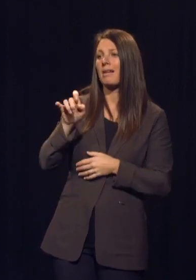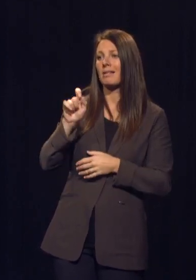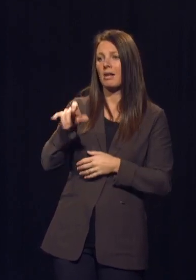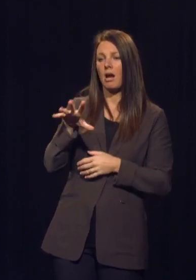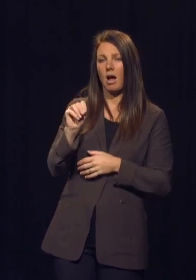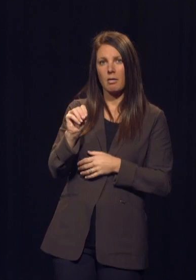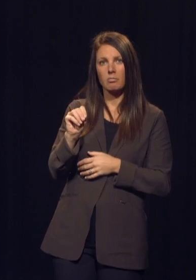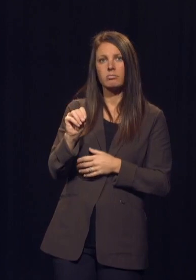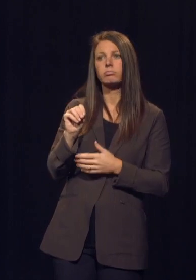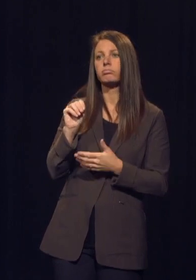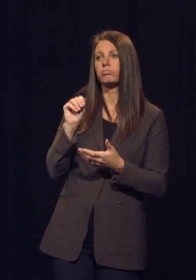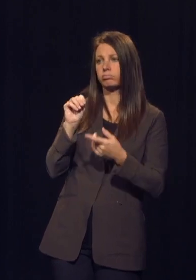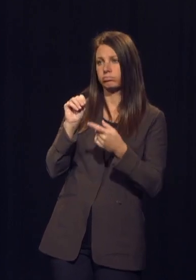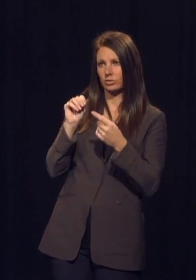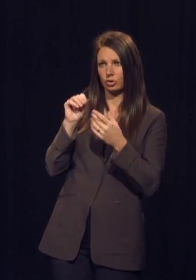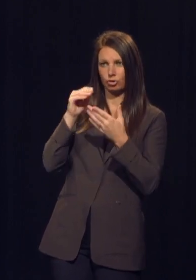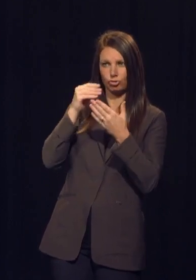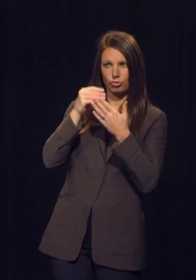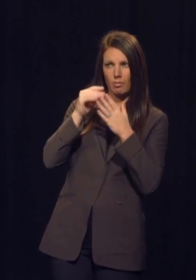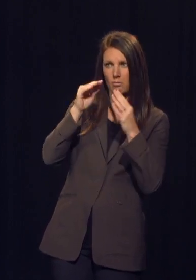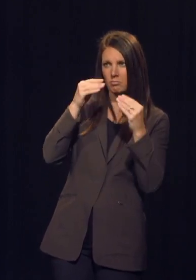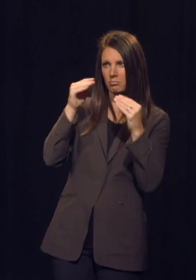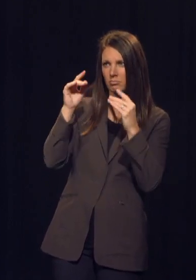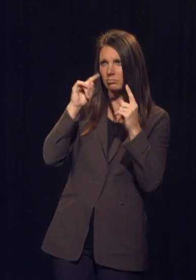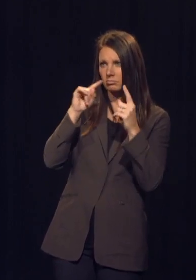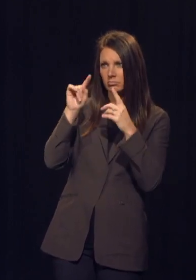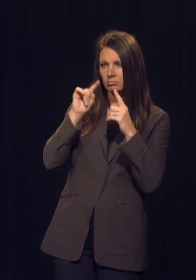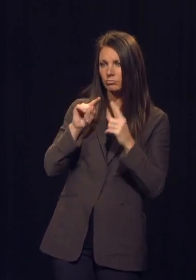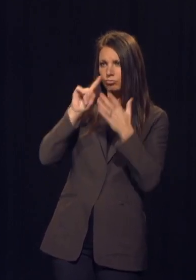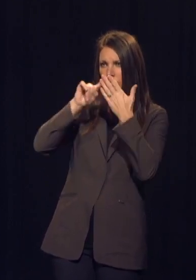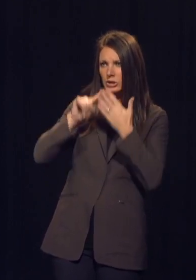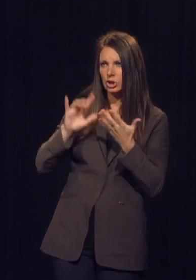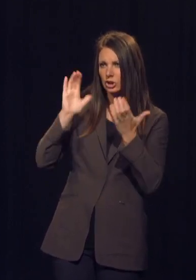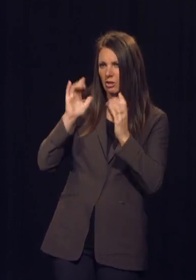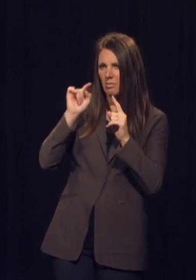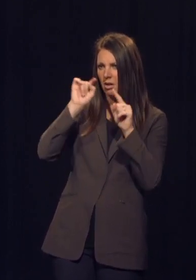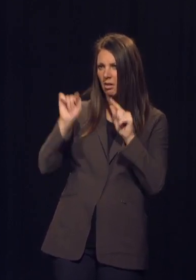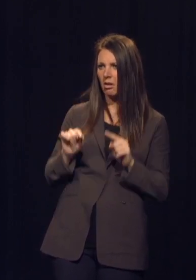apply, compare plans, enroll, all in one place.